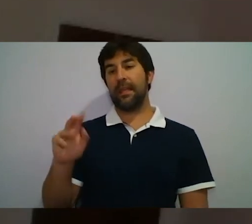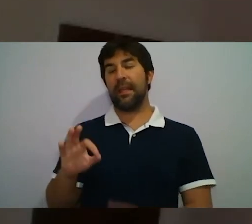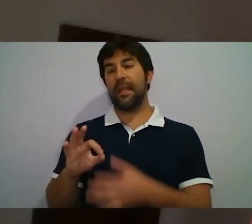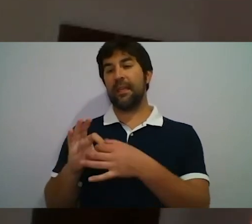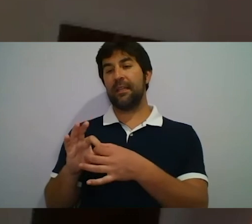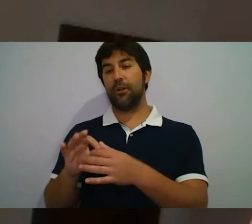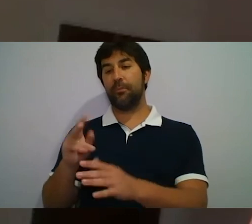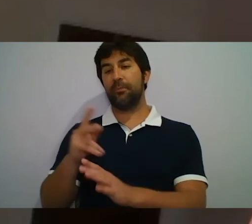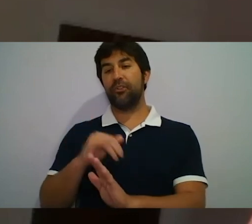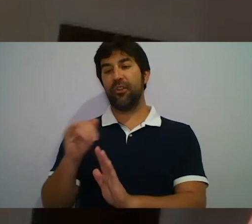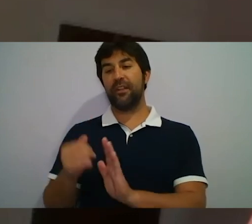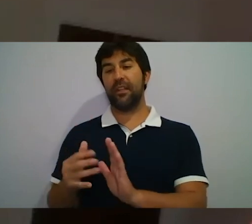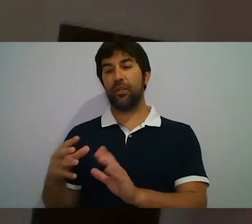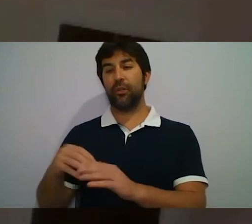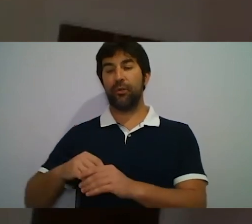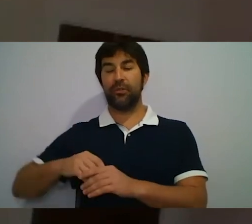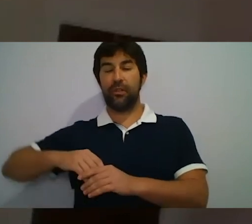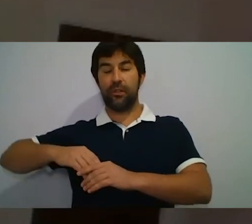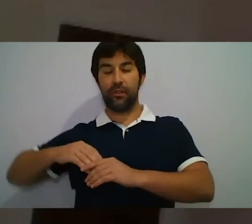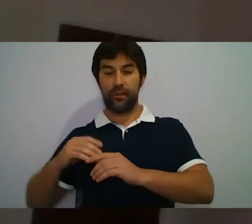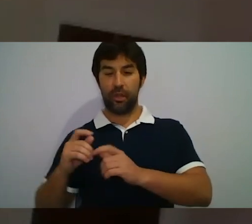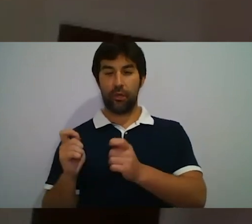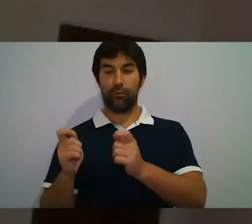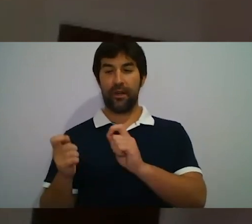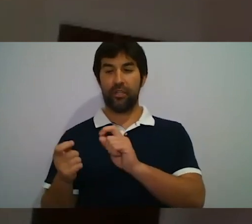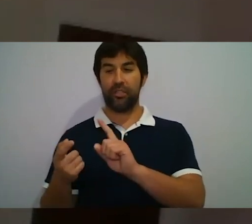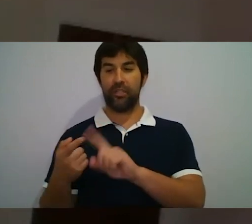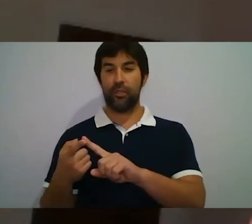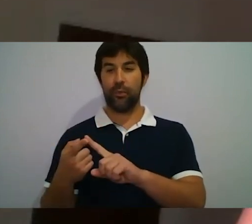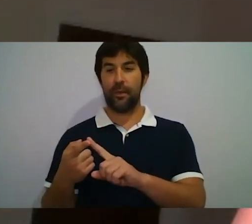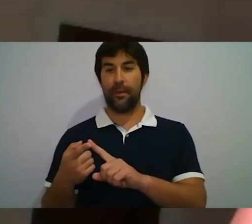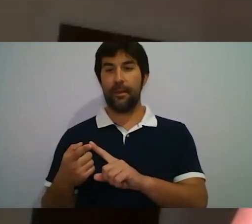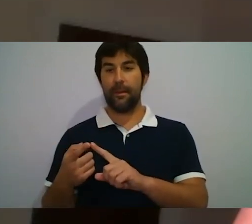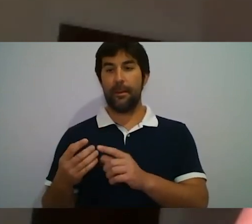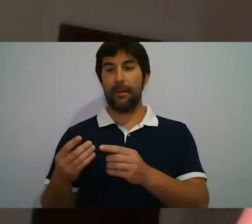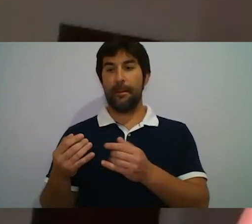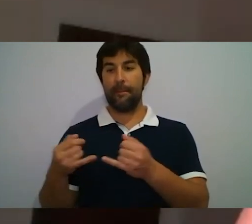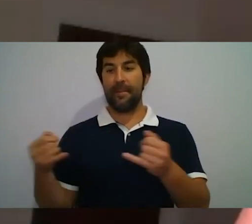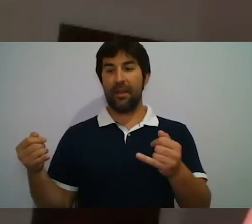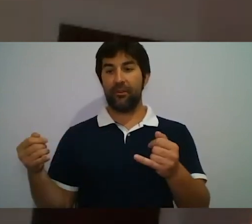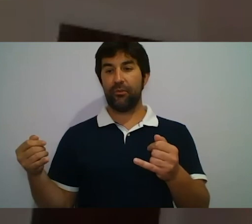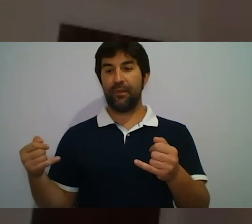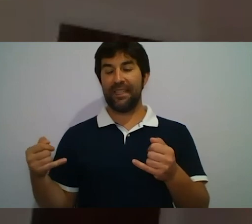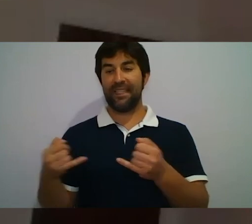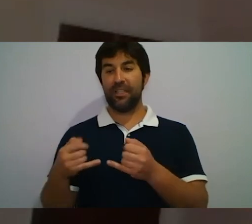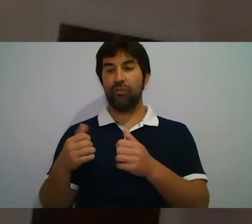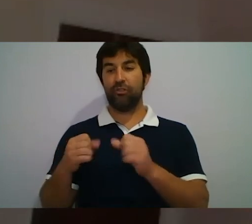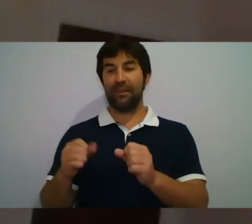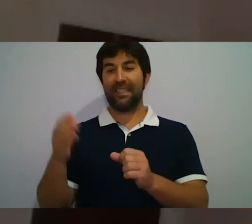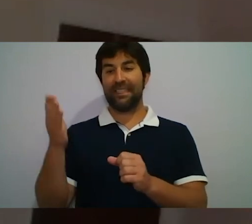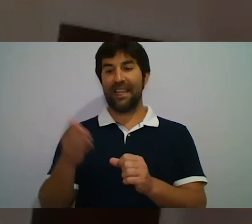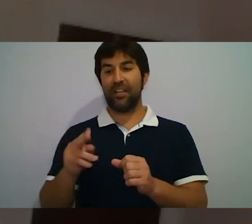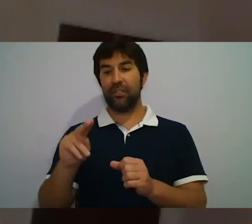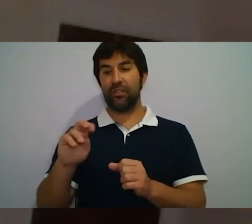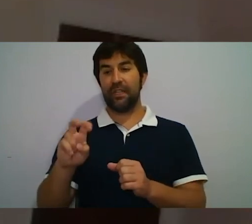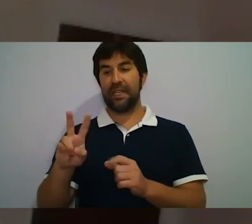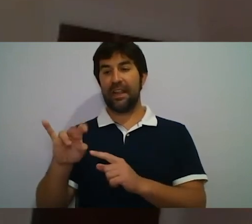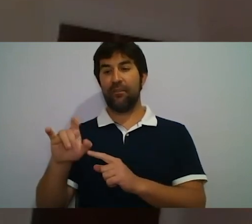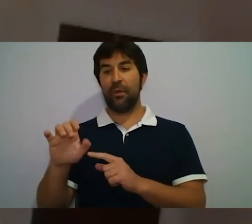will advance. We will continue our significant investment in bridges and landslide